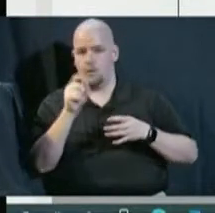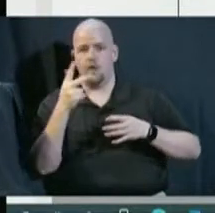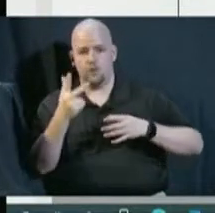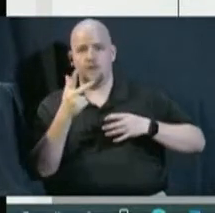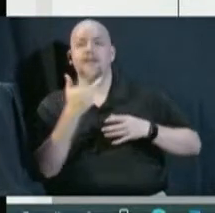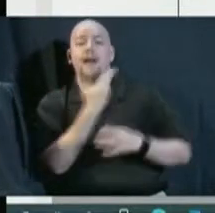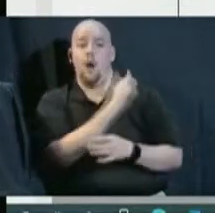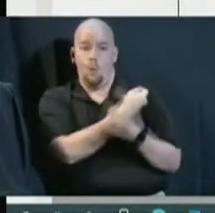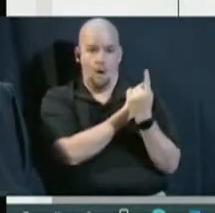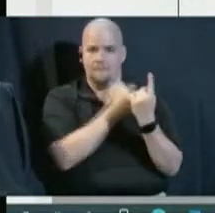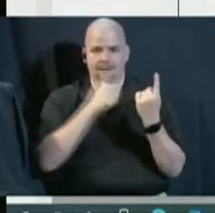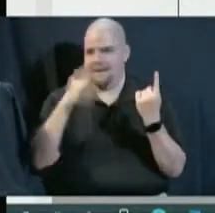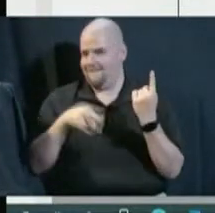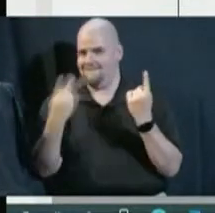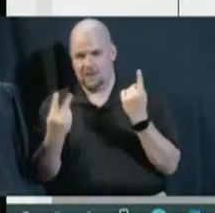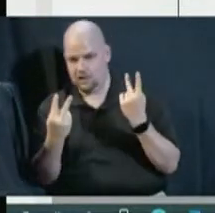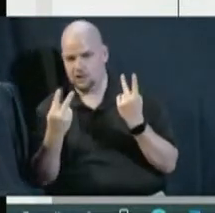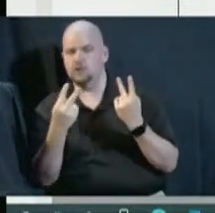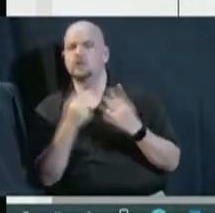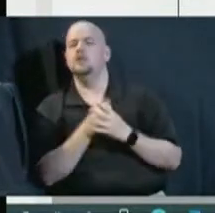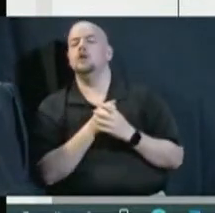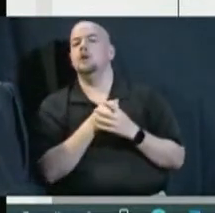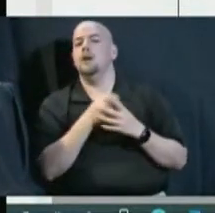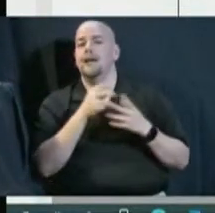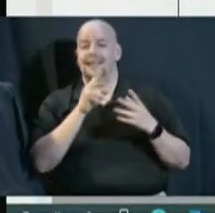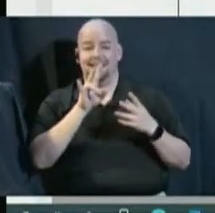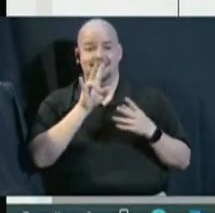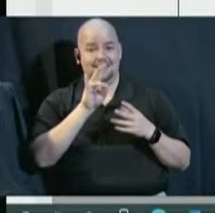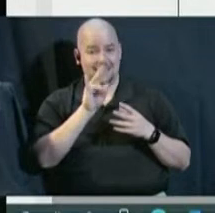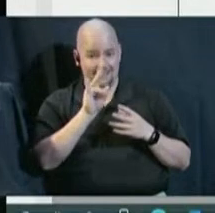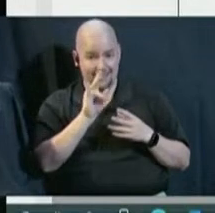they didn't finish. It was a 2-dose series. And then